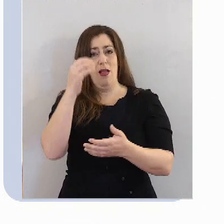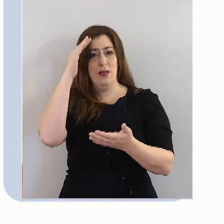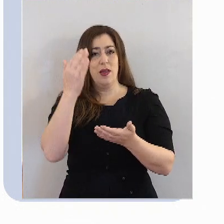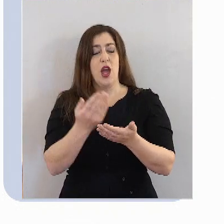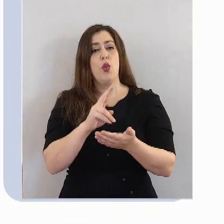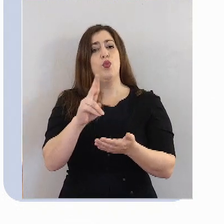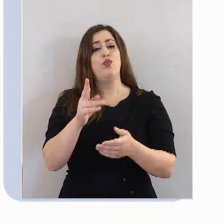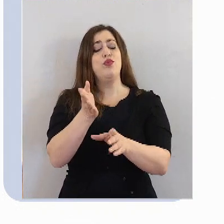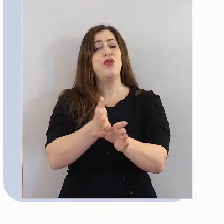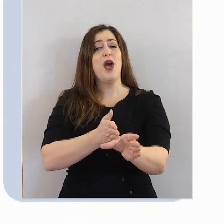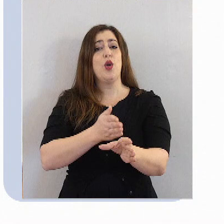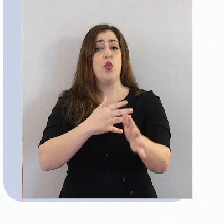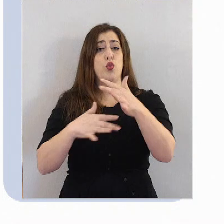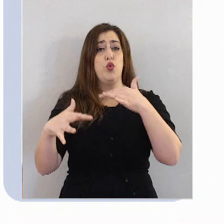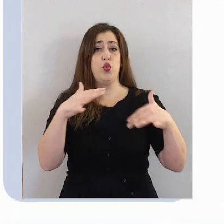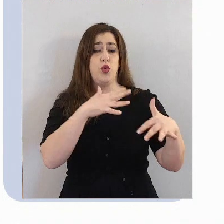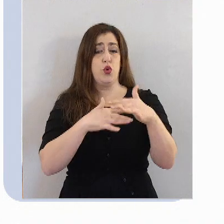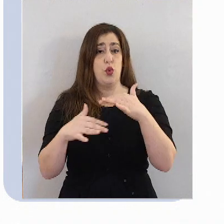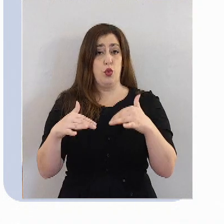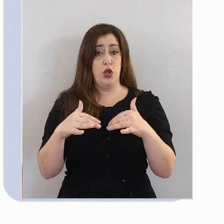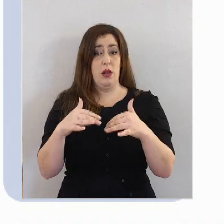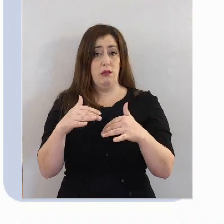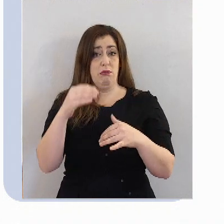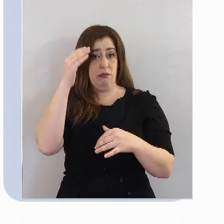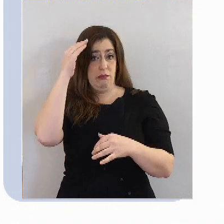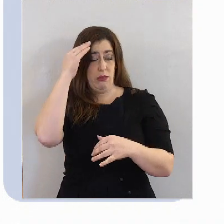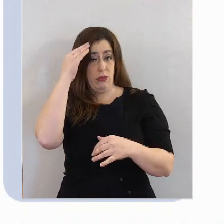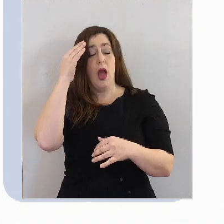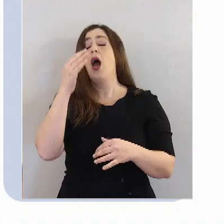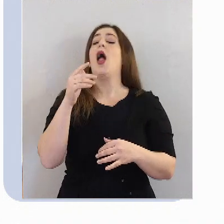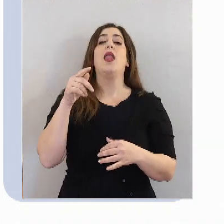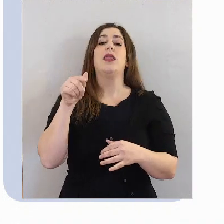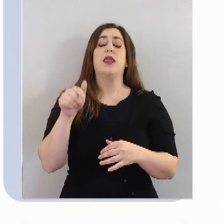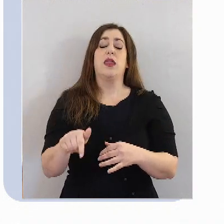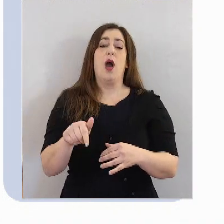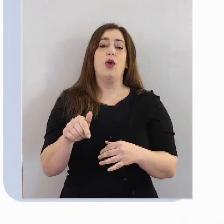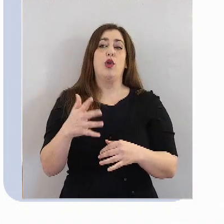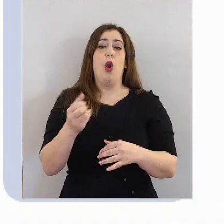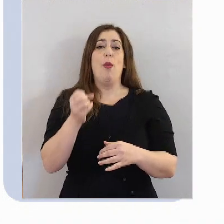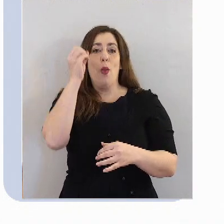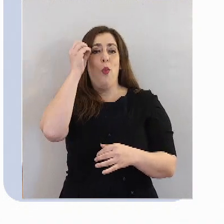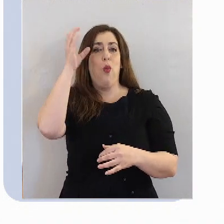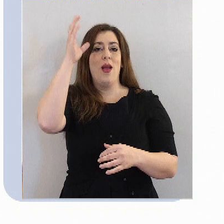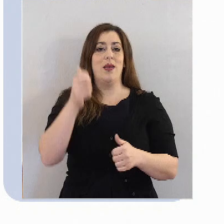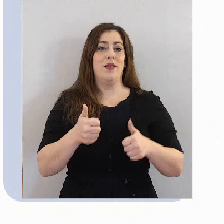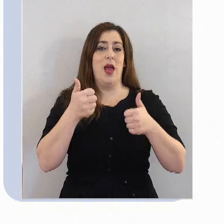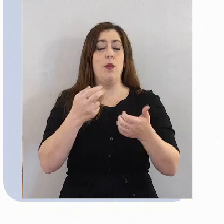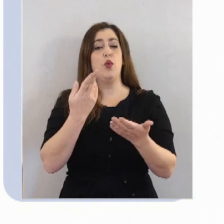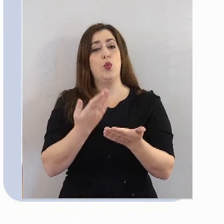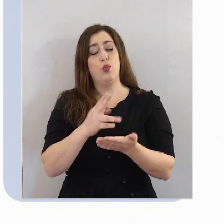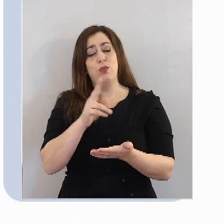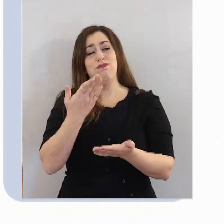trans persons, to provide resources that inform LGBTIQ patients of their rights and that signpost